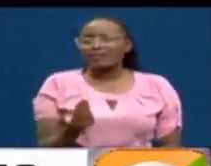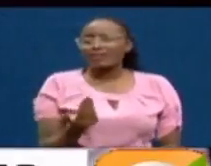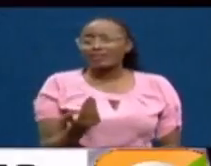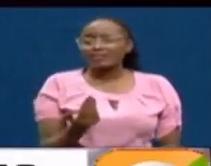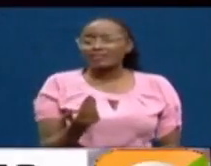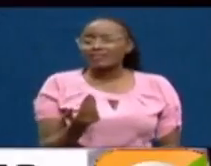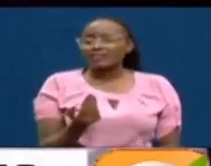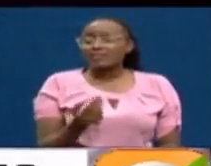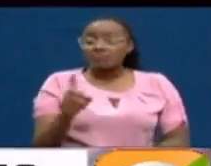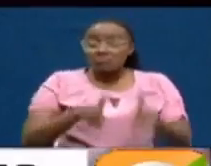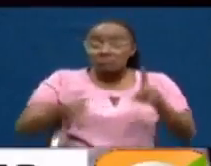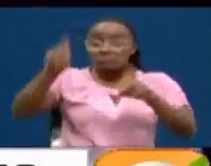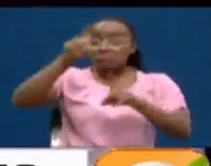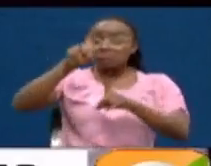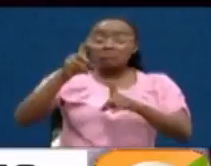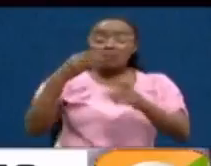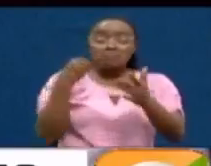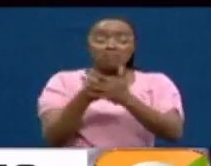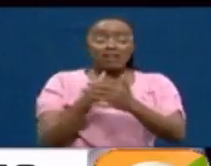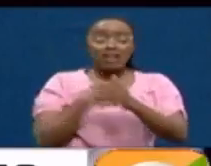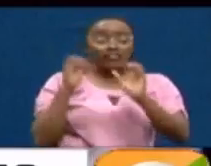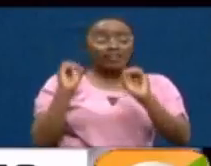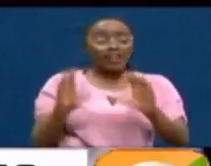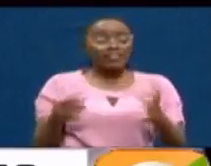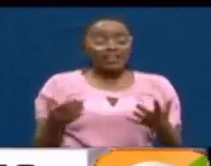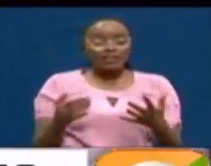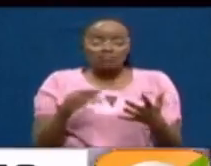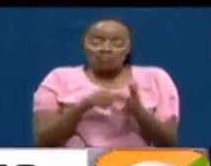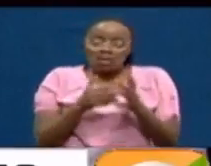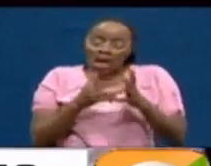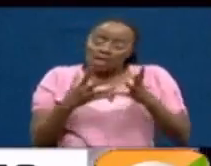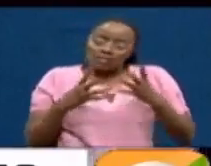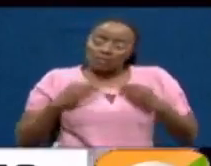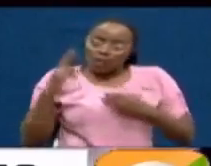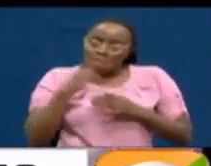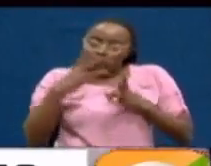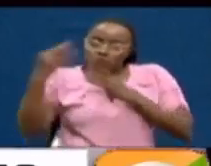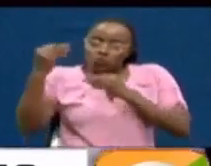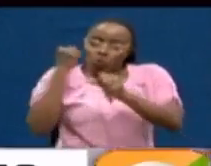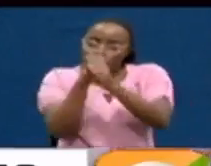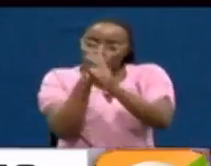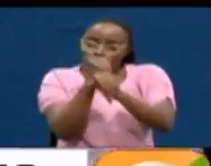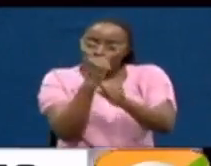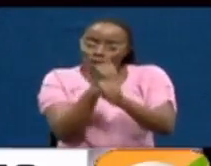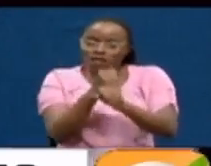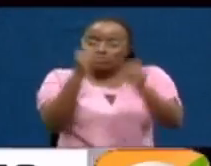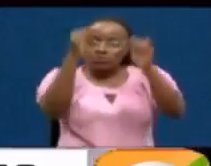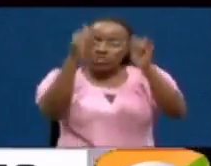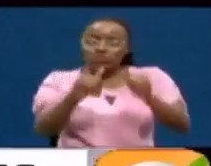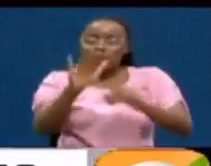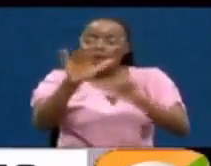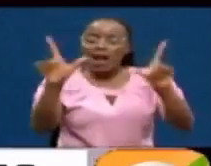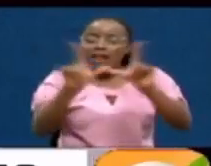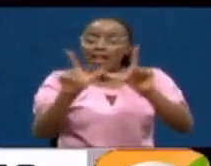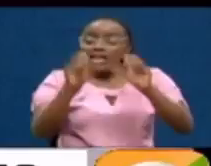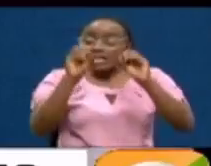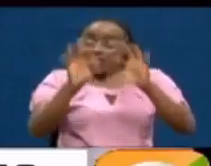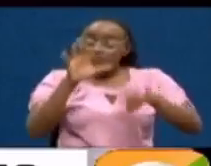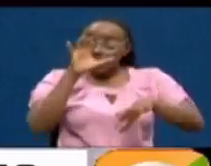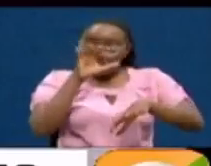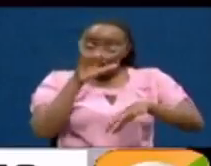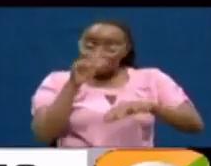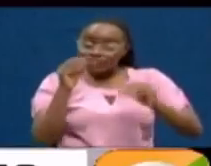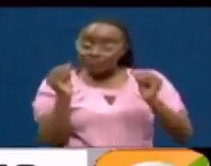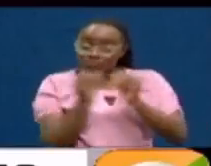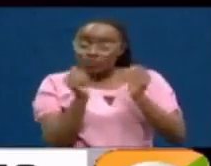ati you can increase wa hana hiyo do, so inabidi ametake your risk ya kwenda kuwork bila hiyo kurenew license yake. Na akipatana na karau,